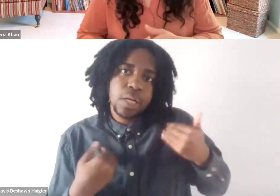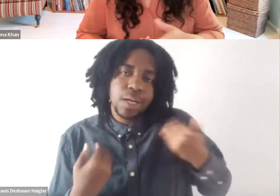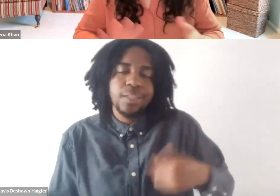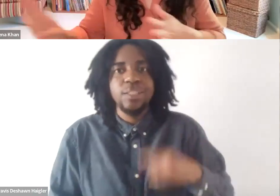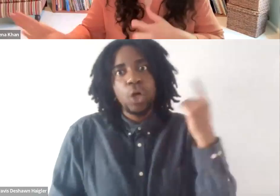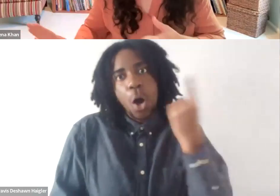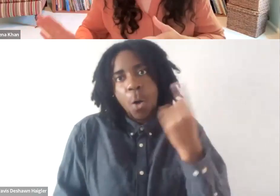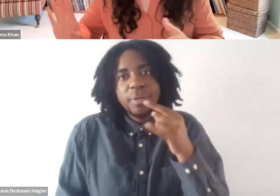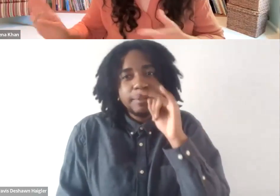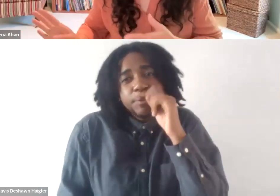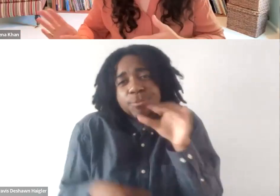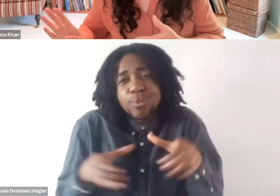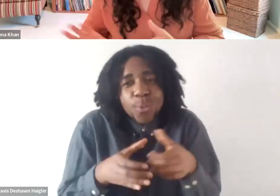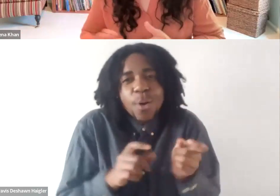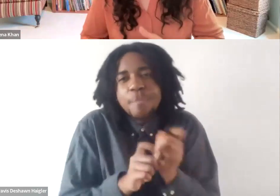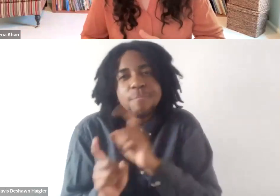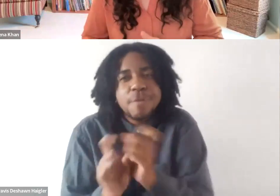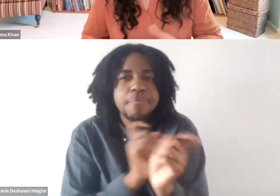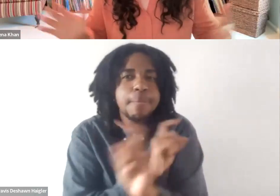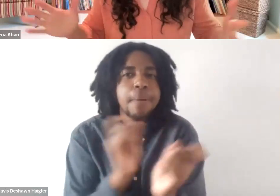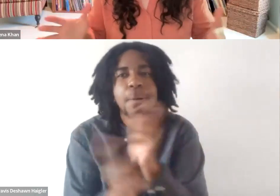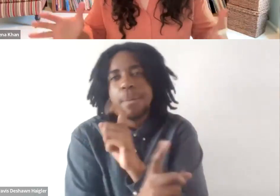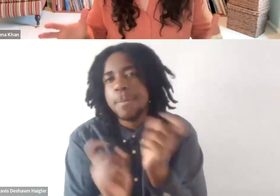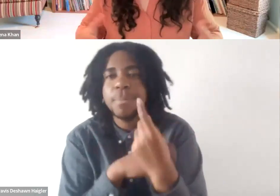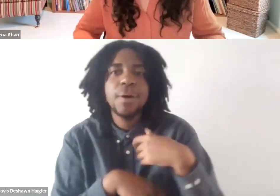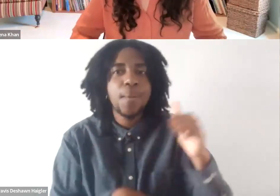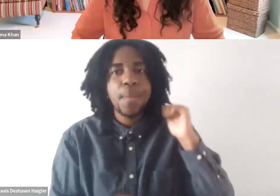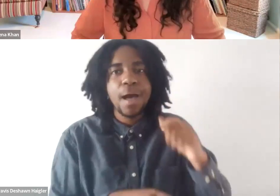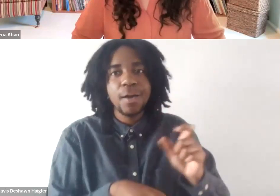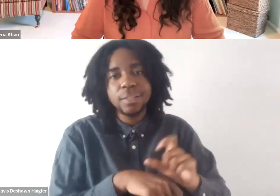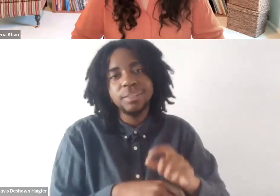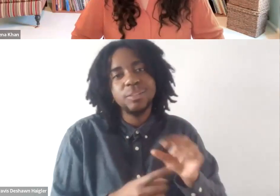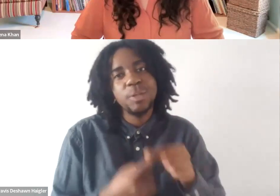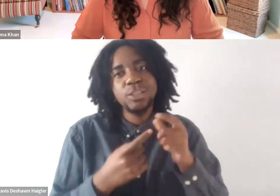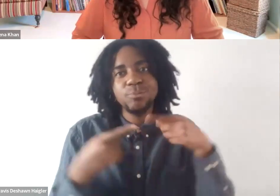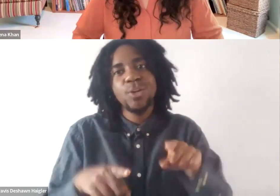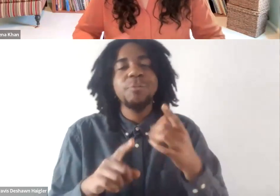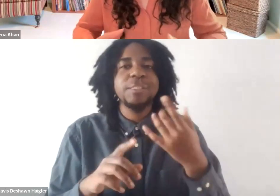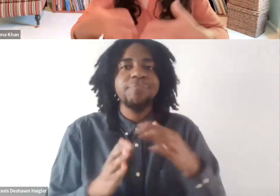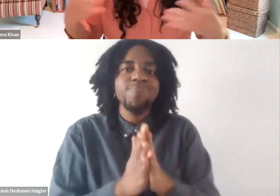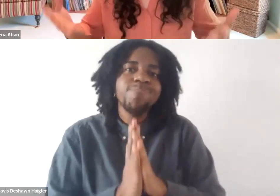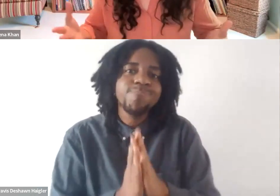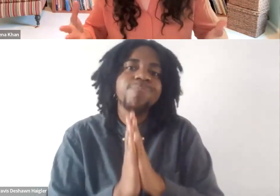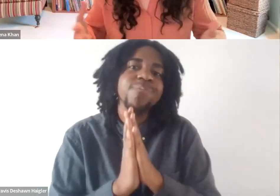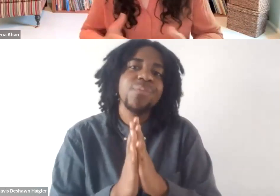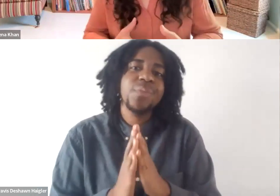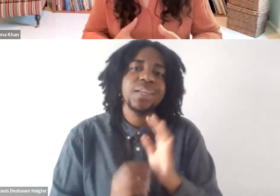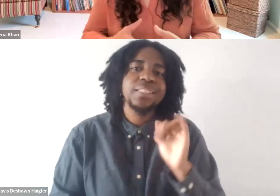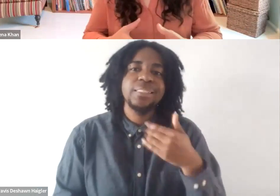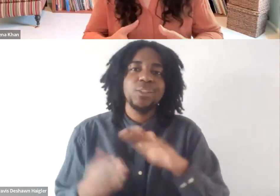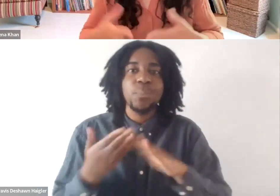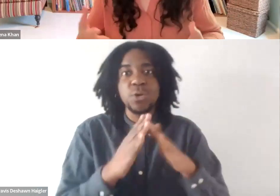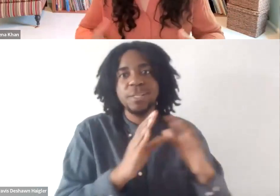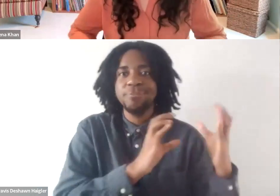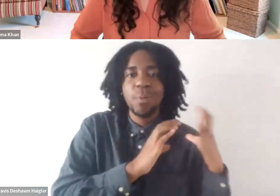ones, running around the back of the mosque, especially during congregational prayers. And it's sort of this community responsibility to